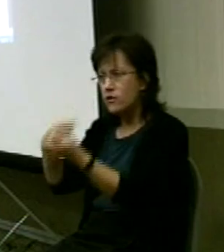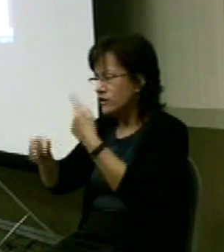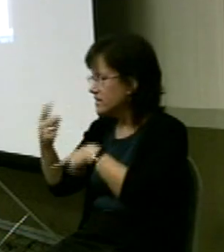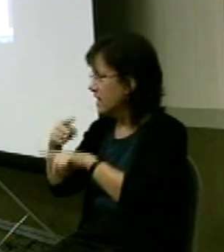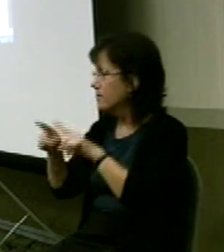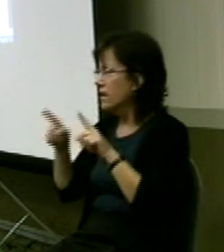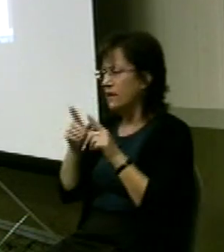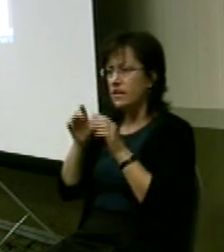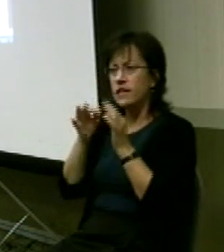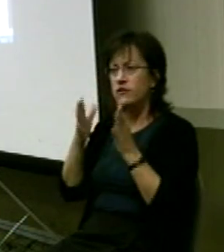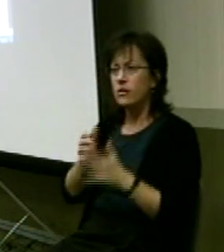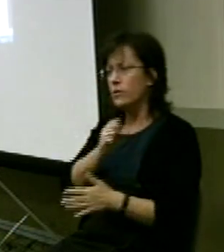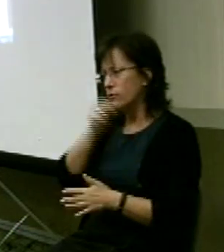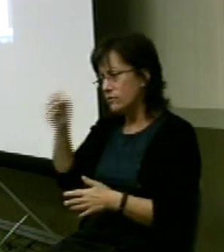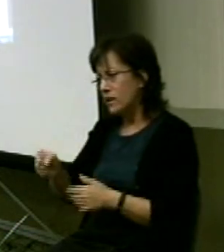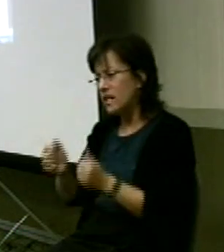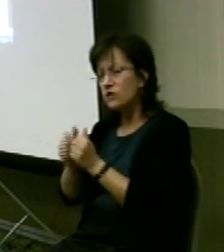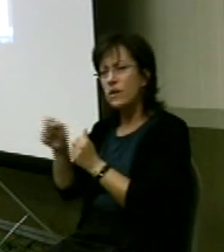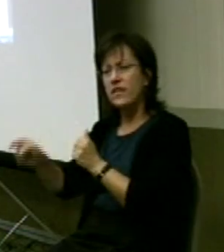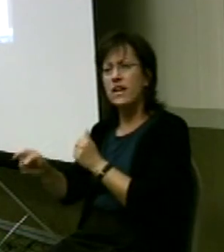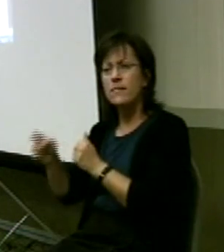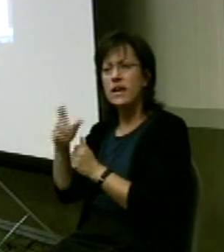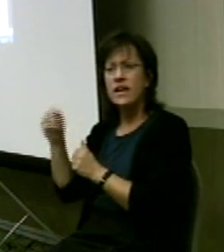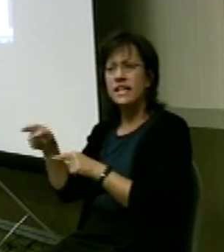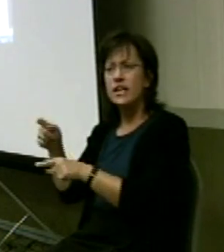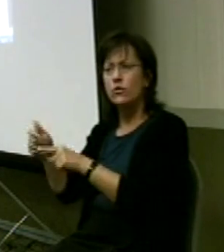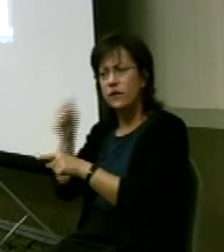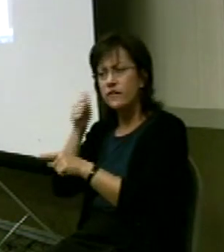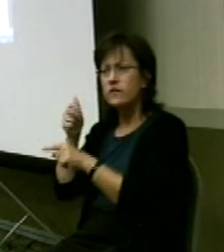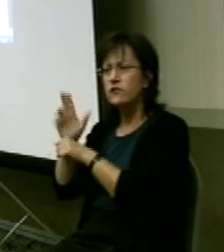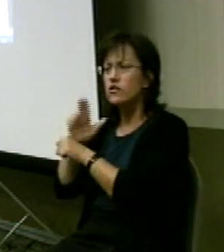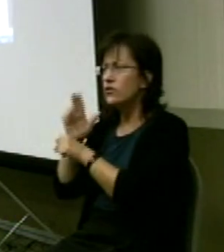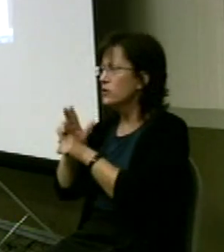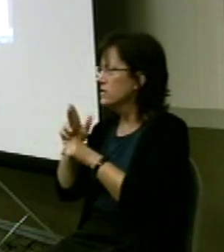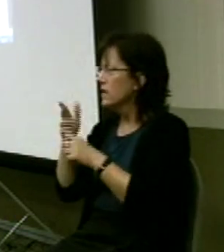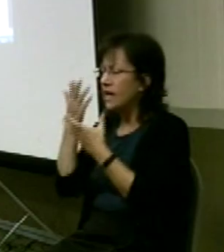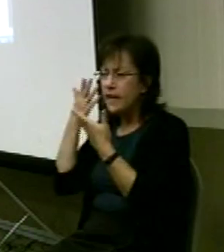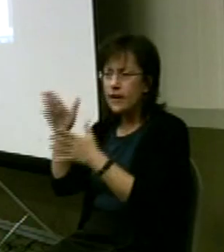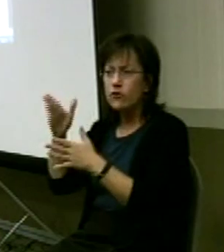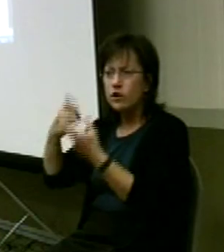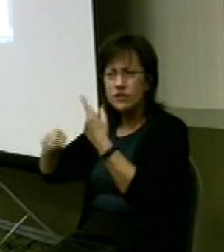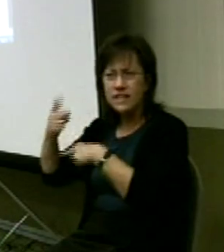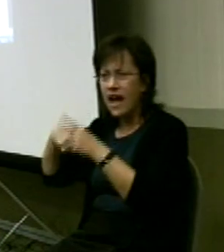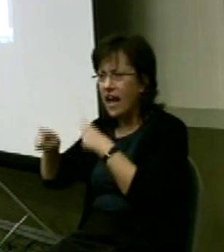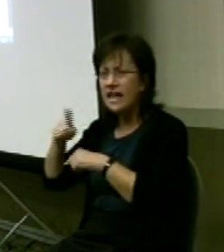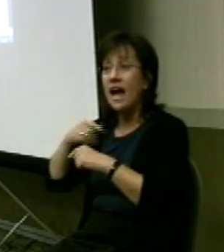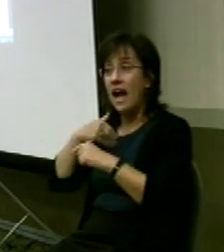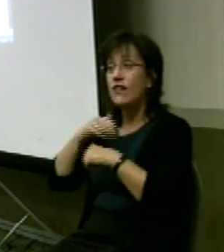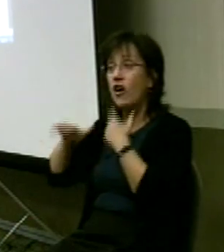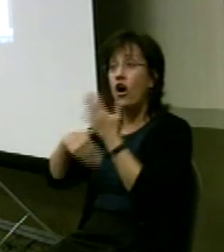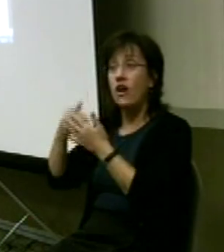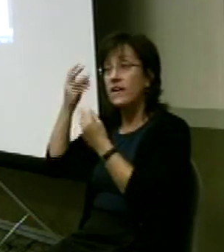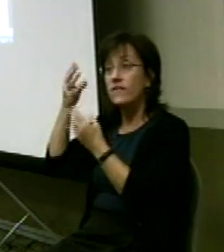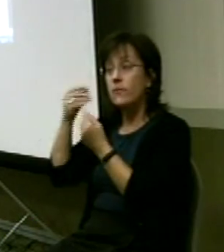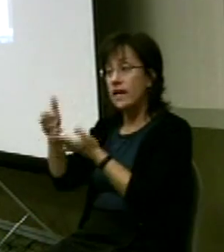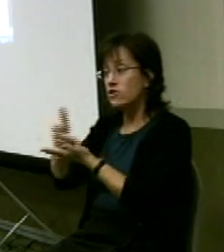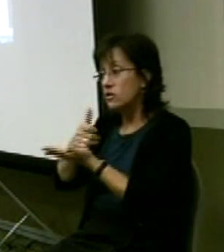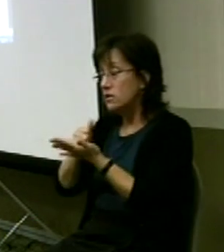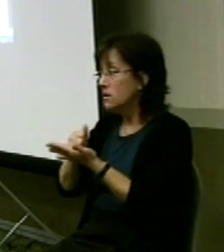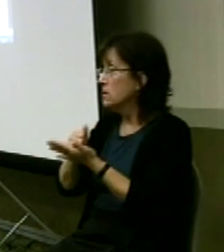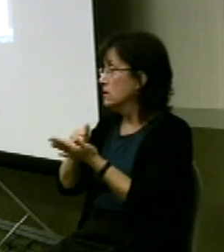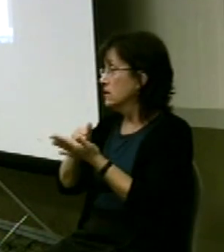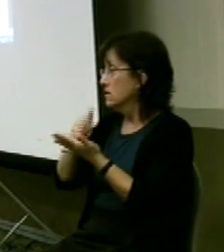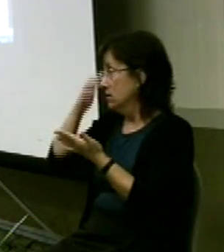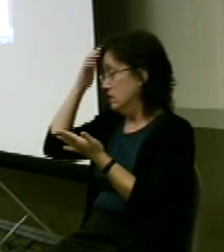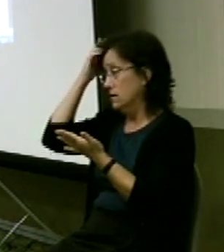know sign, but an interpreter was placed with him, and he's refusing to use it because he doesn't know sign. So I have all of this information, which